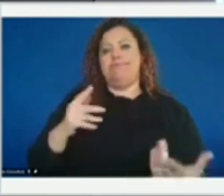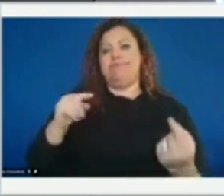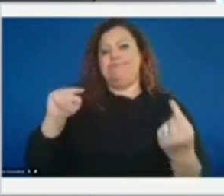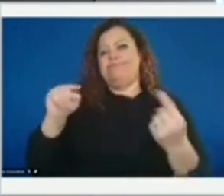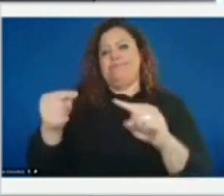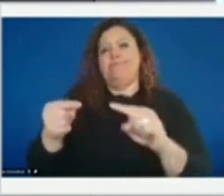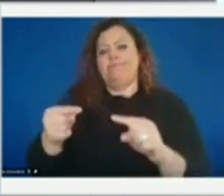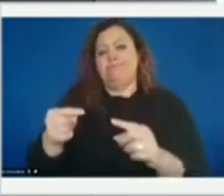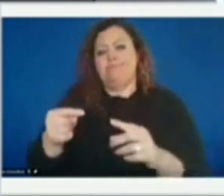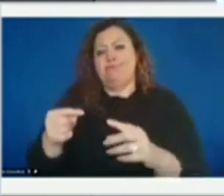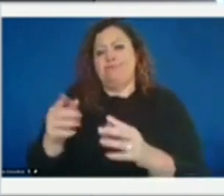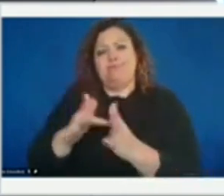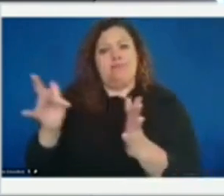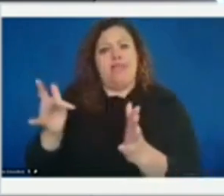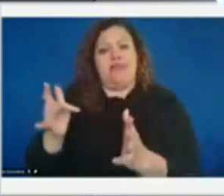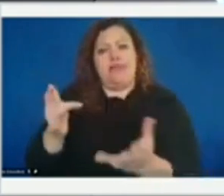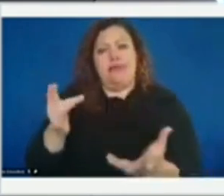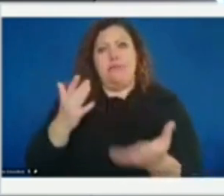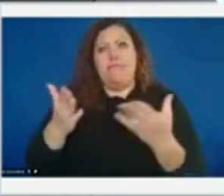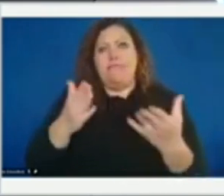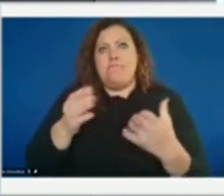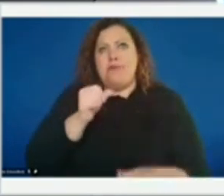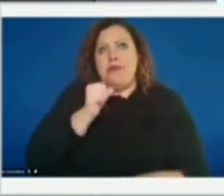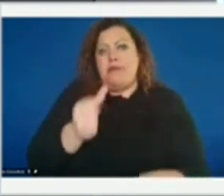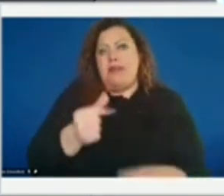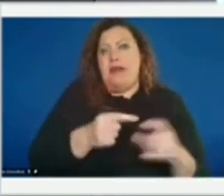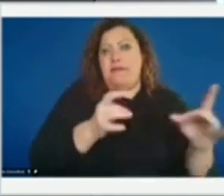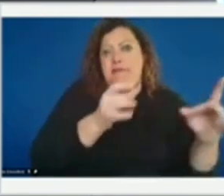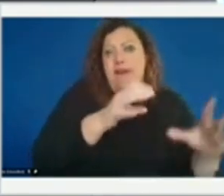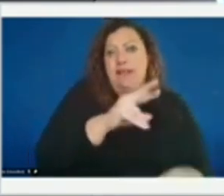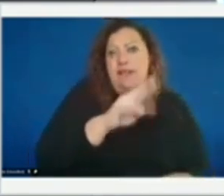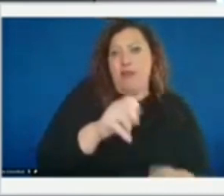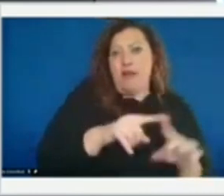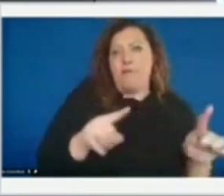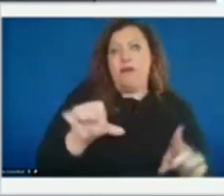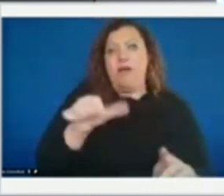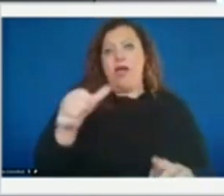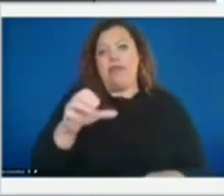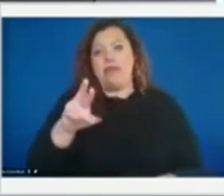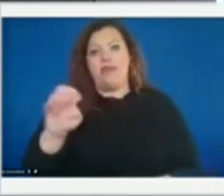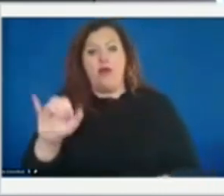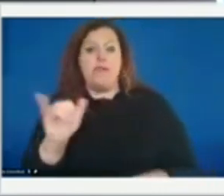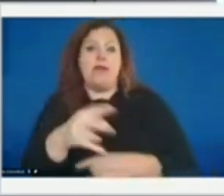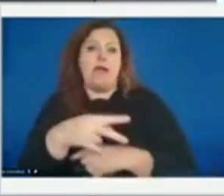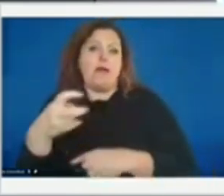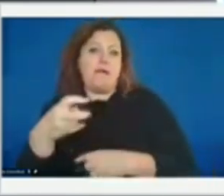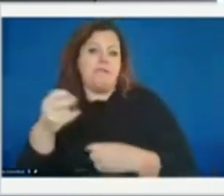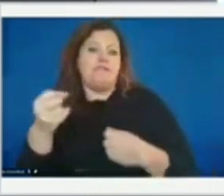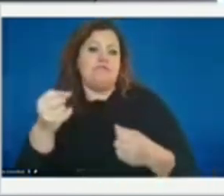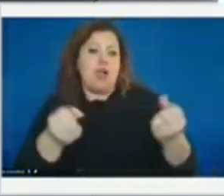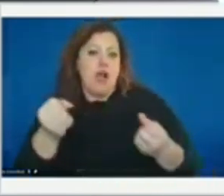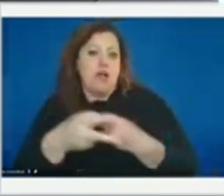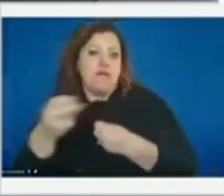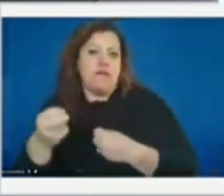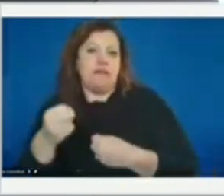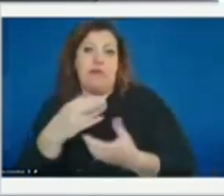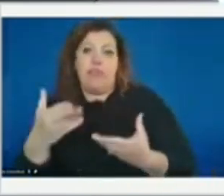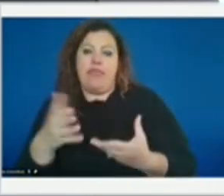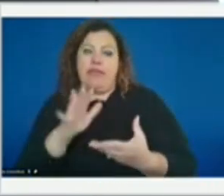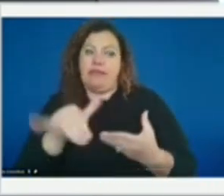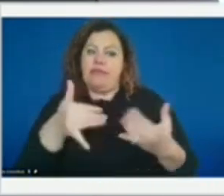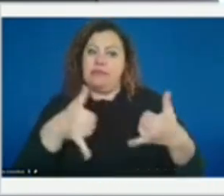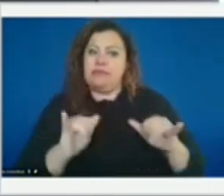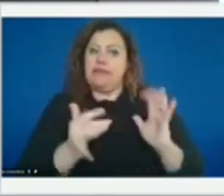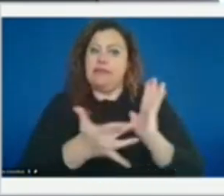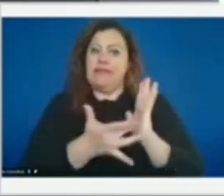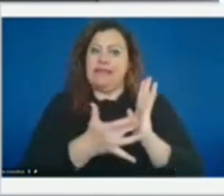perhaps not by violent crime, but by some of this other crime, automobile larcenies, things that still are technically up. What do you